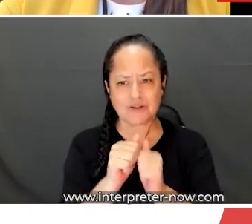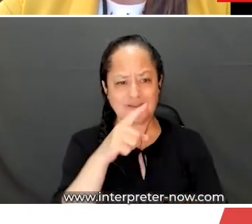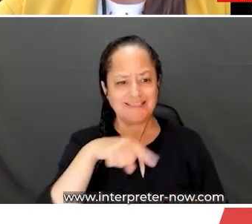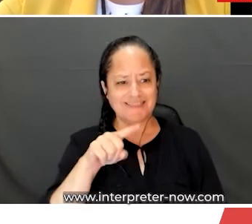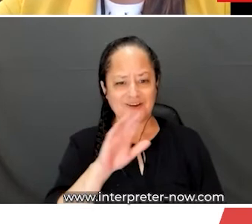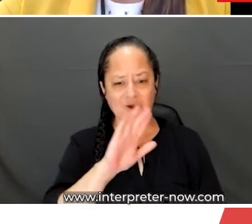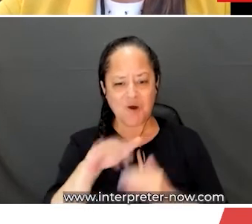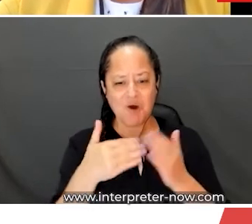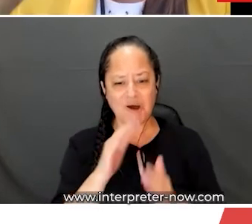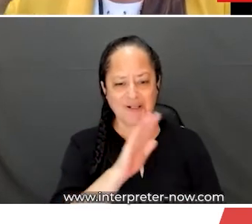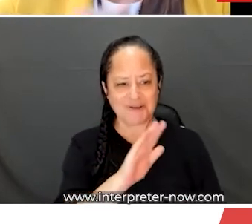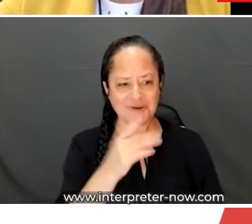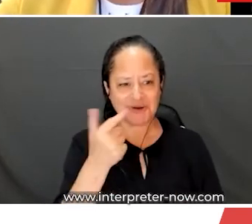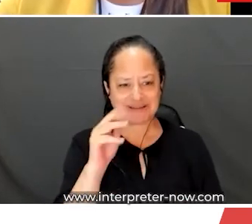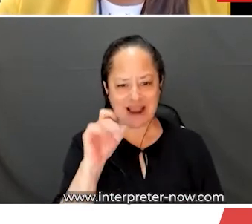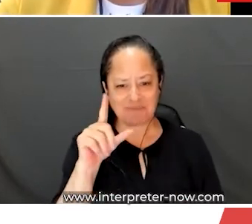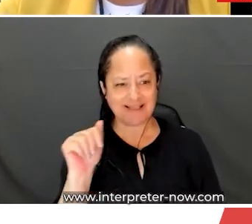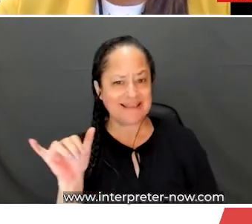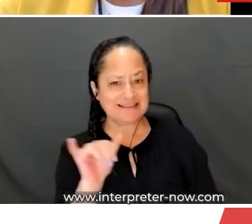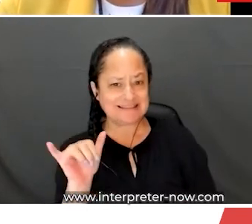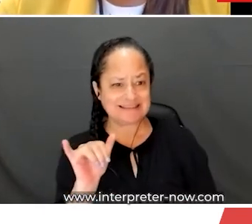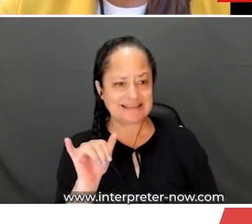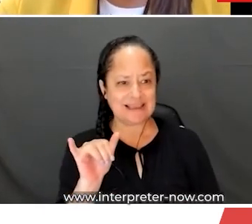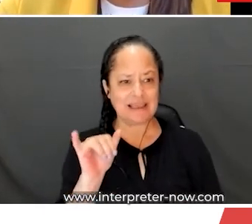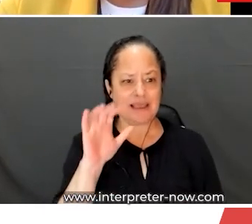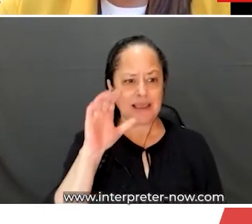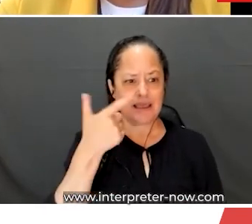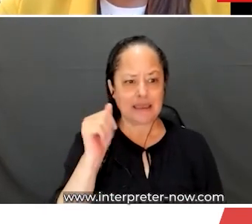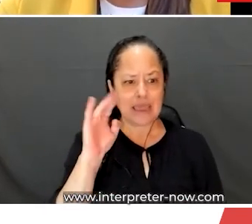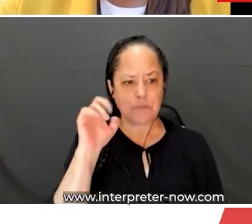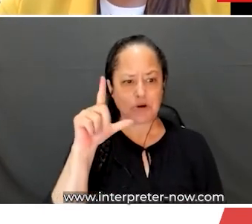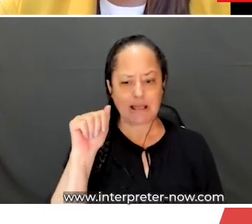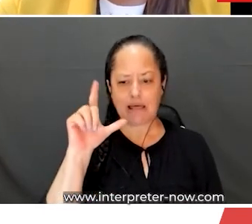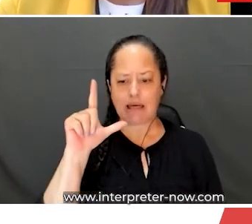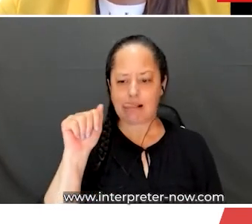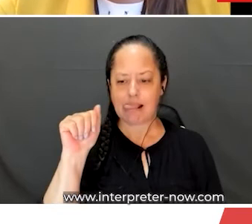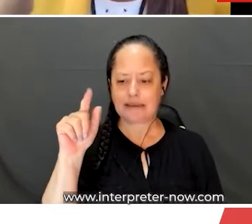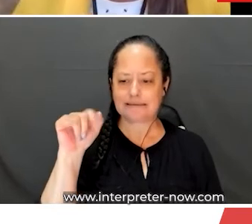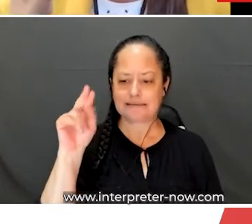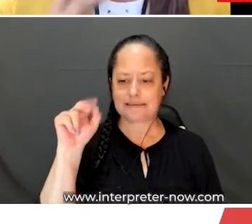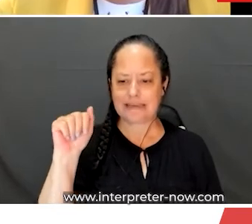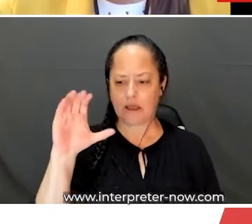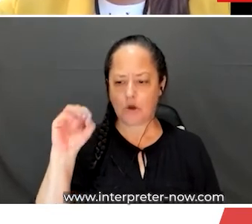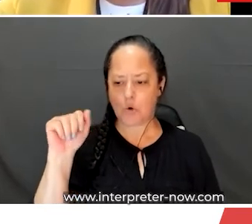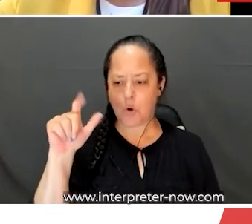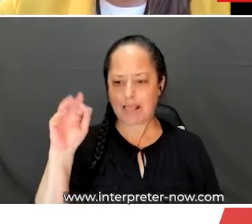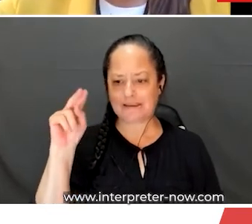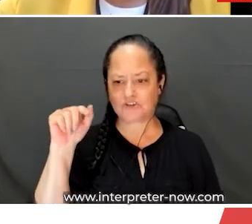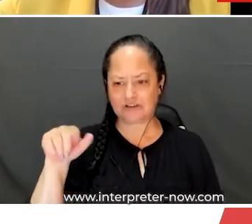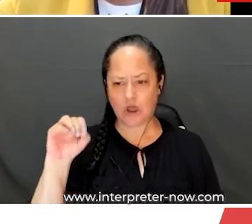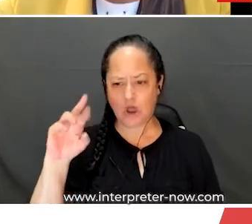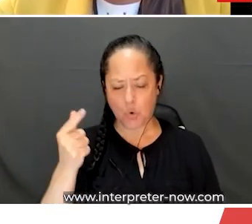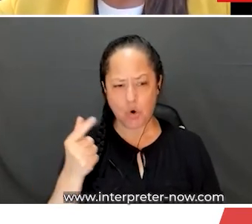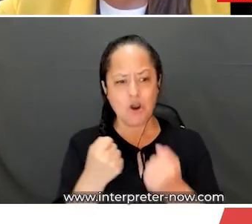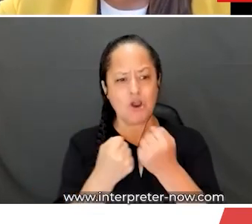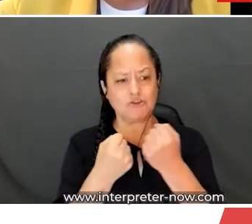yours. Same, Gabriela at latinacoalition.org. And yes, support Latinas in